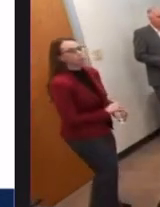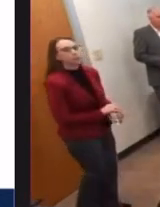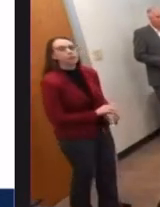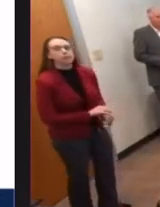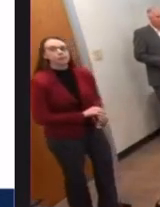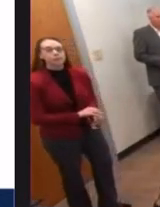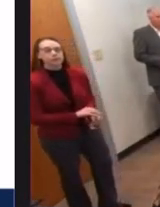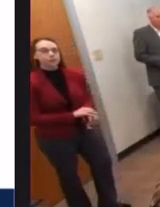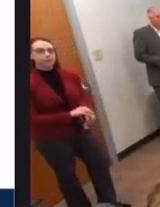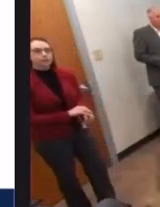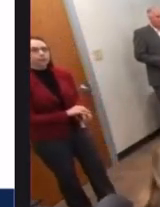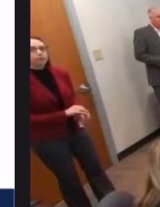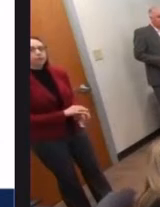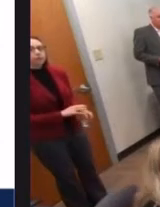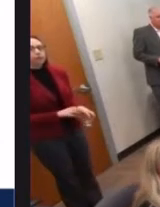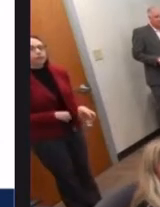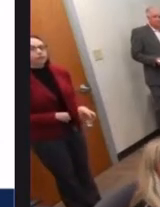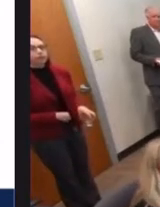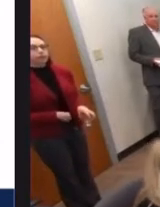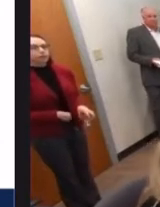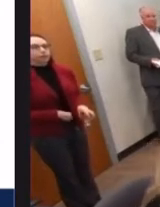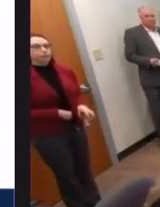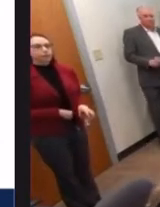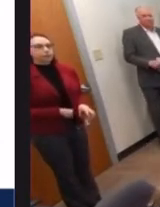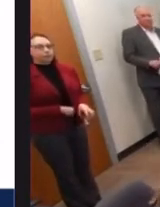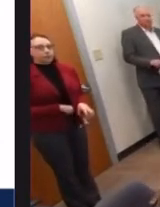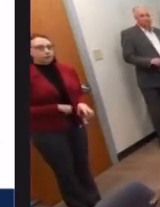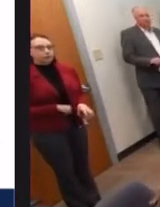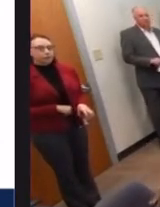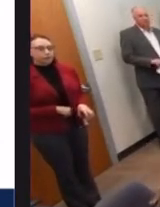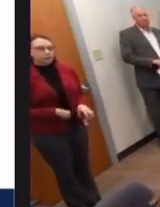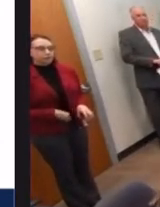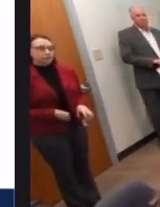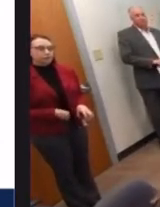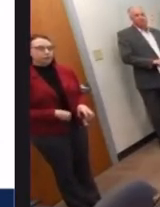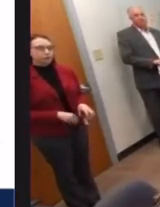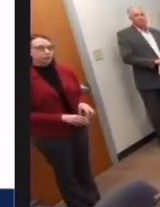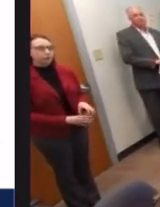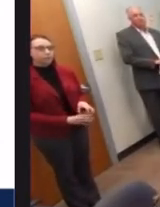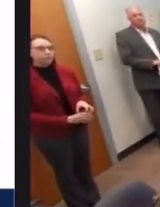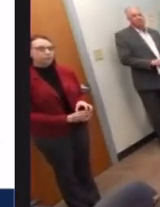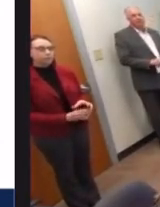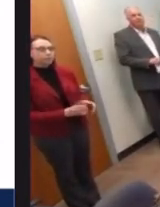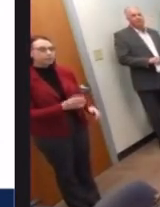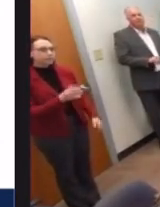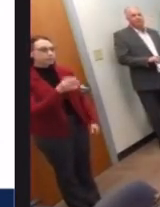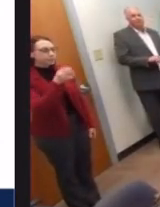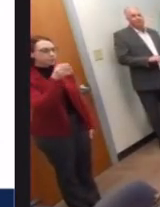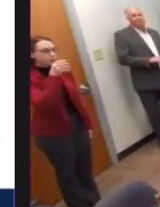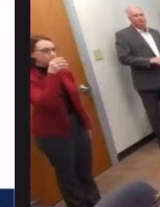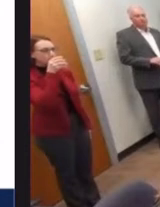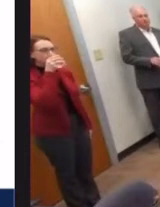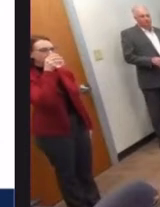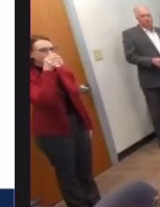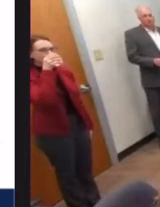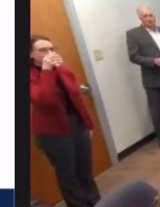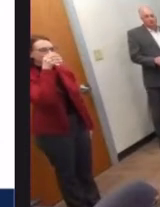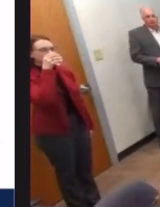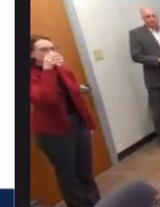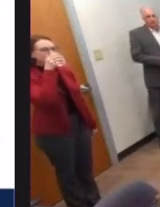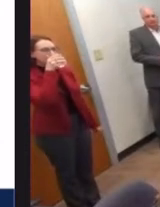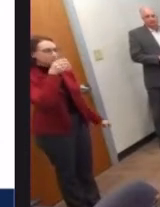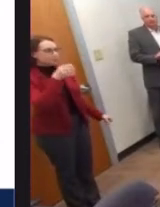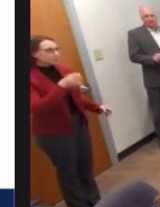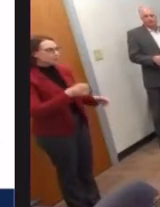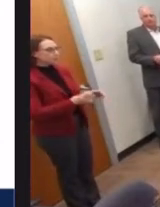them and I'm glad you said that you're not pleased to see any up here right that's our goal as a team our team goal